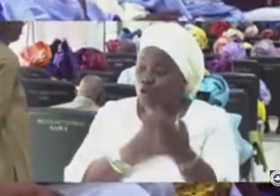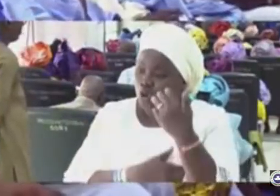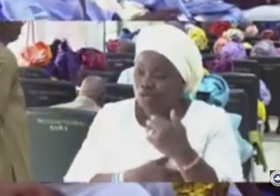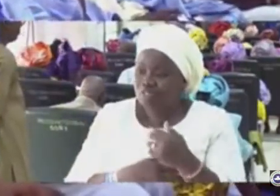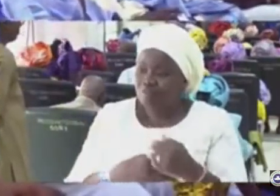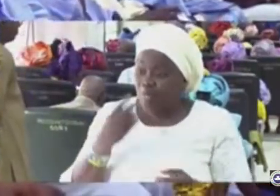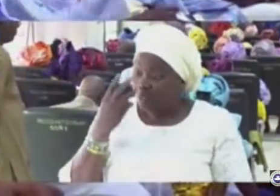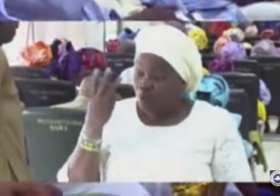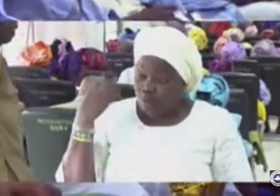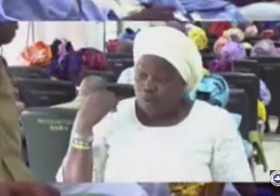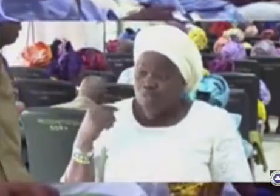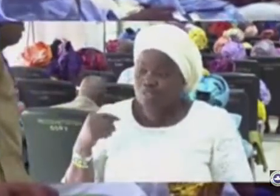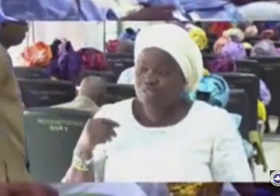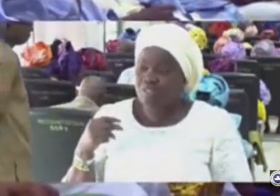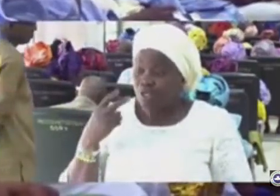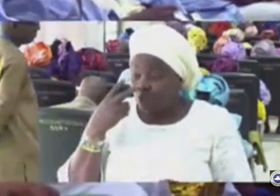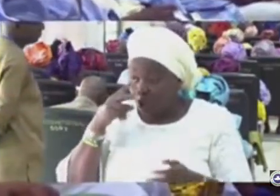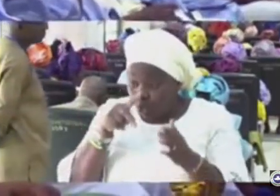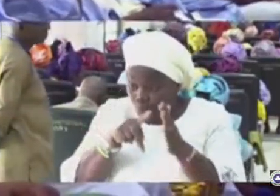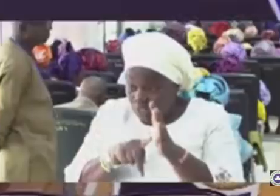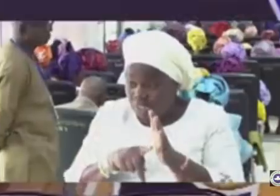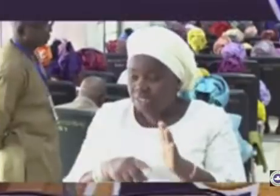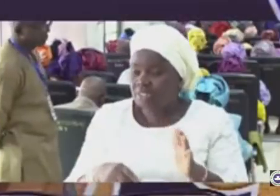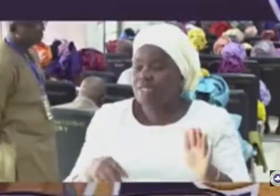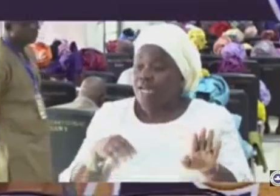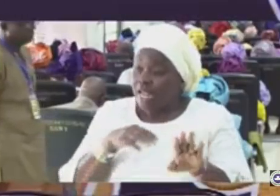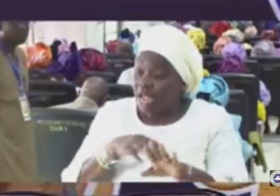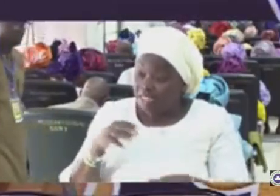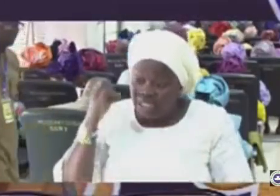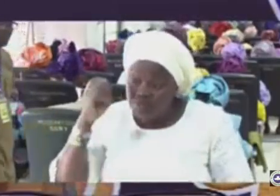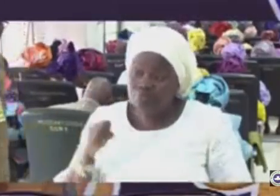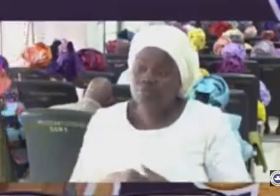So one day God sent his servant to him, "David,